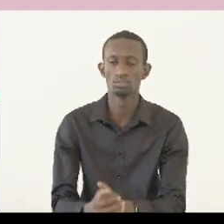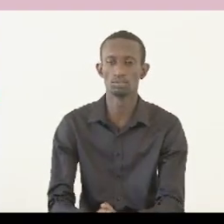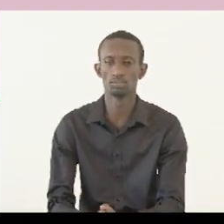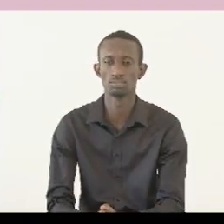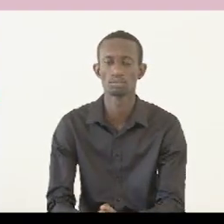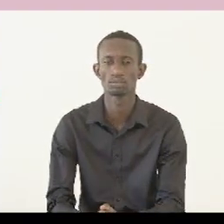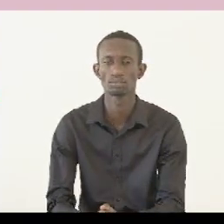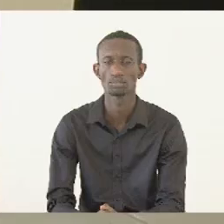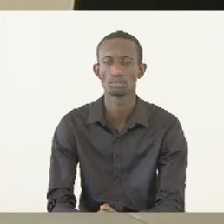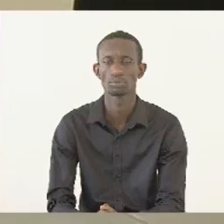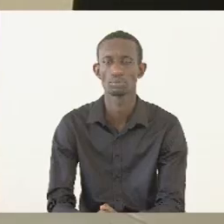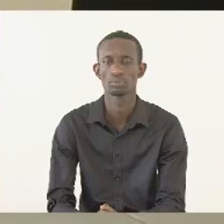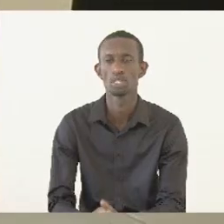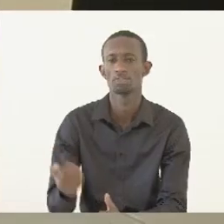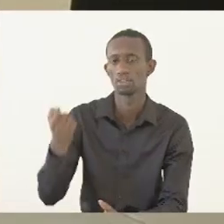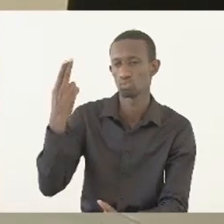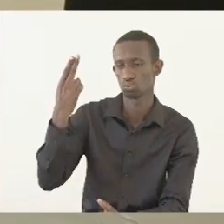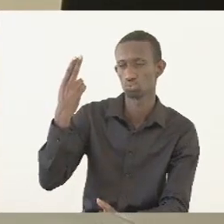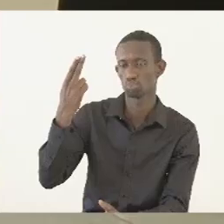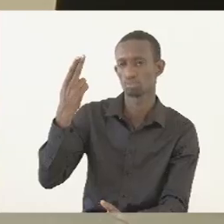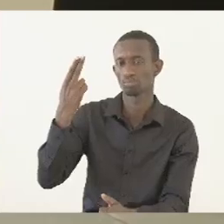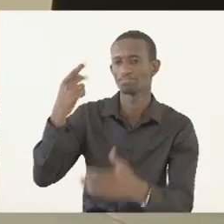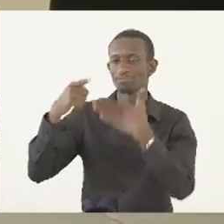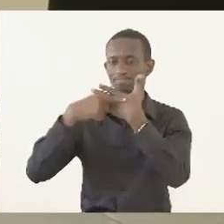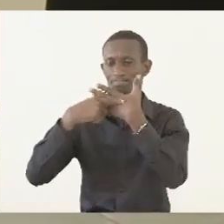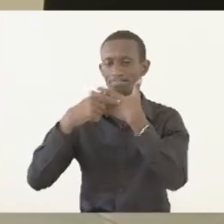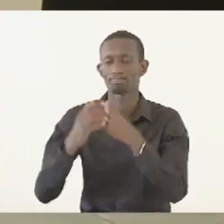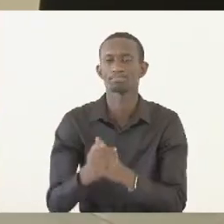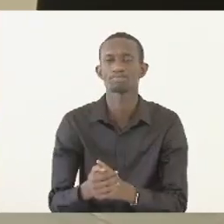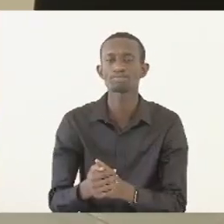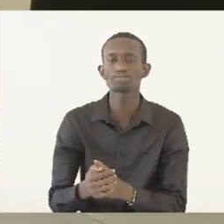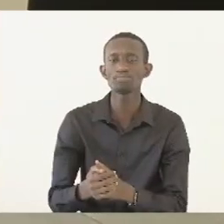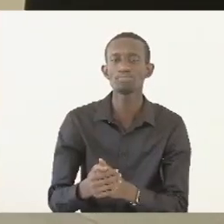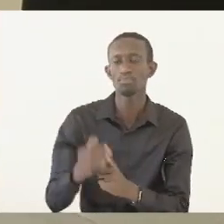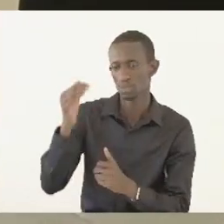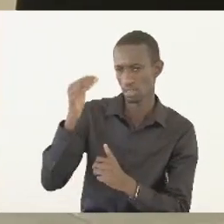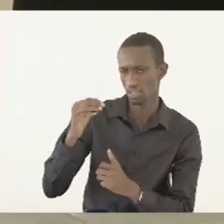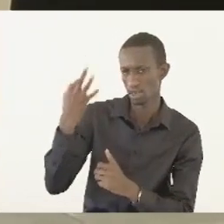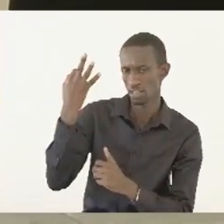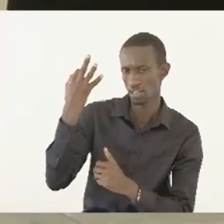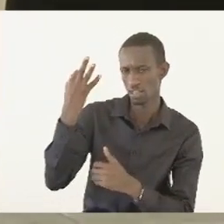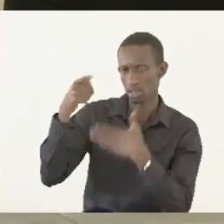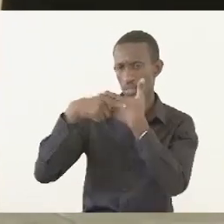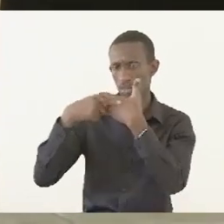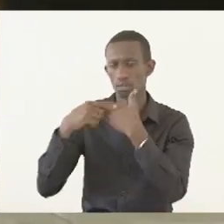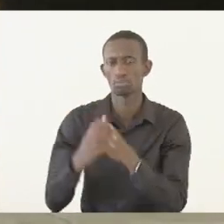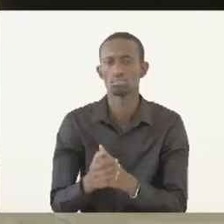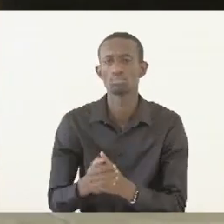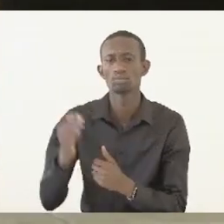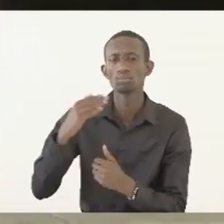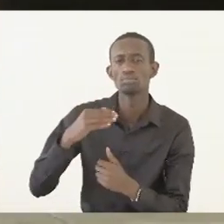sulfide ion, it has 2 negative, sorry. Here we have 3 negative, and the